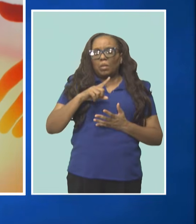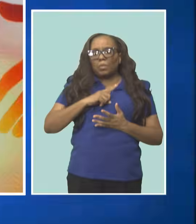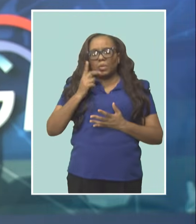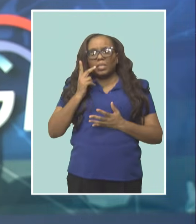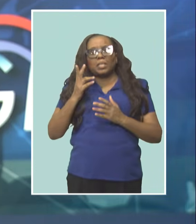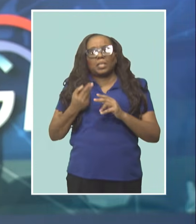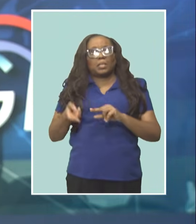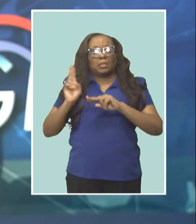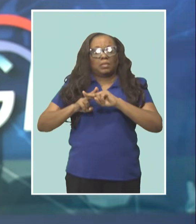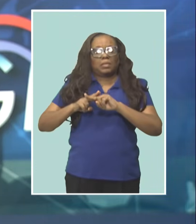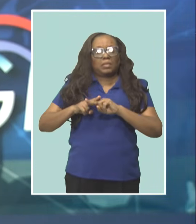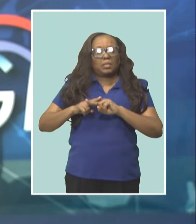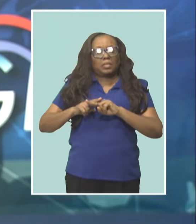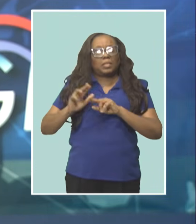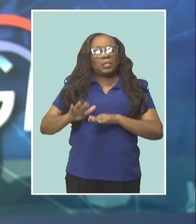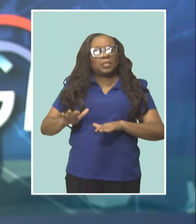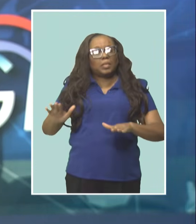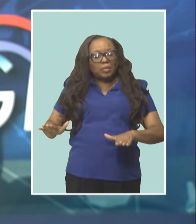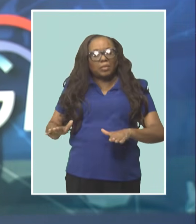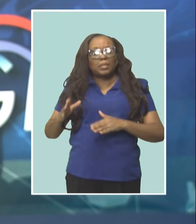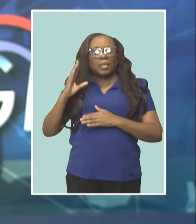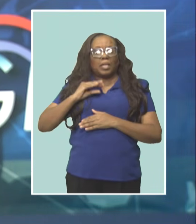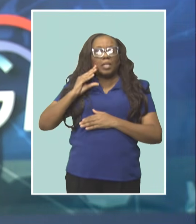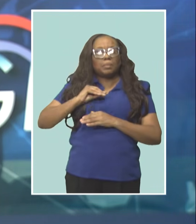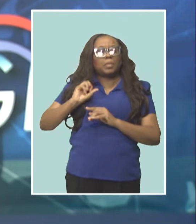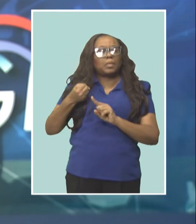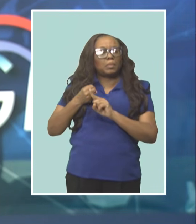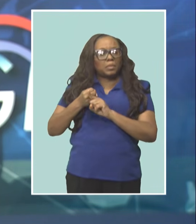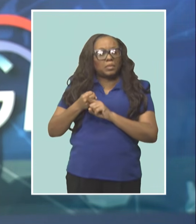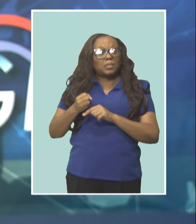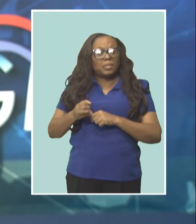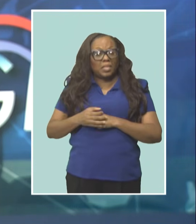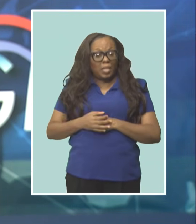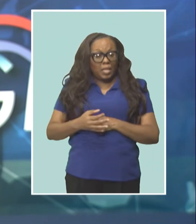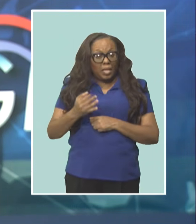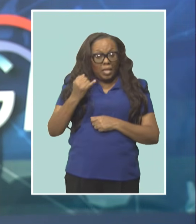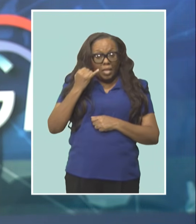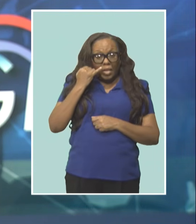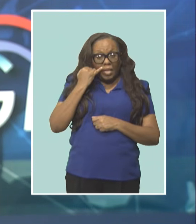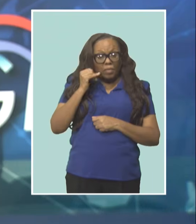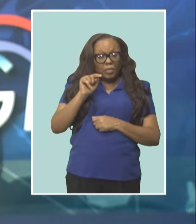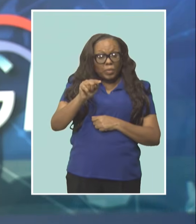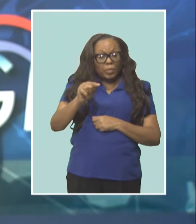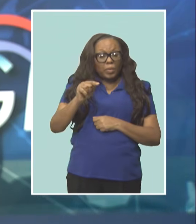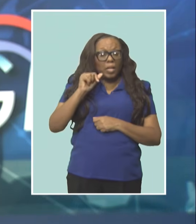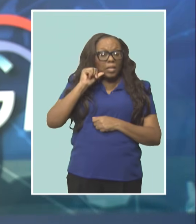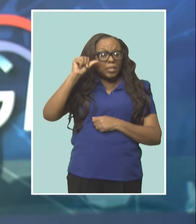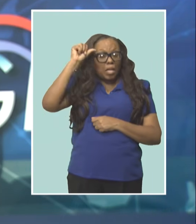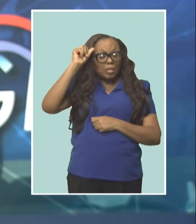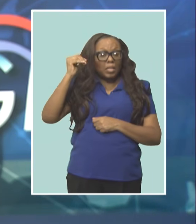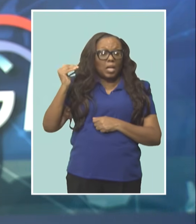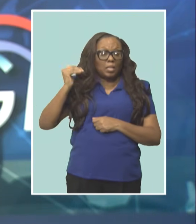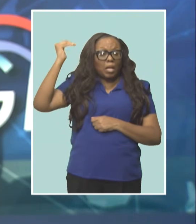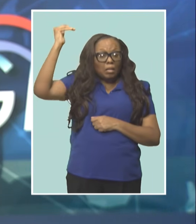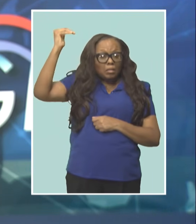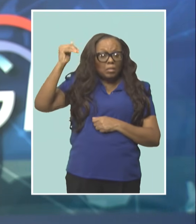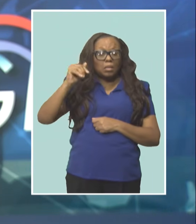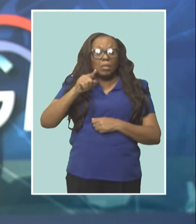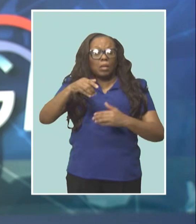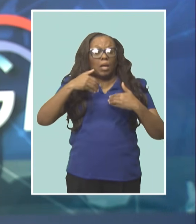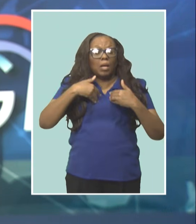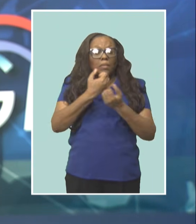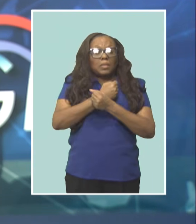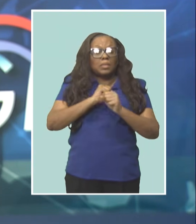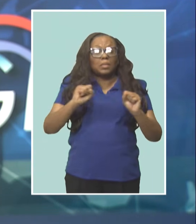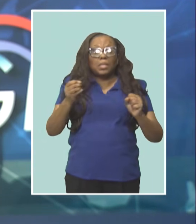5. Minister Humphrey is asking adults capable of providing safe and loving homes for children to step forward and become